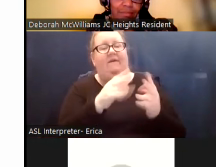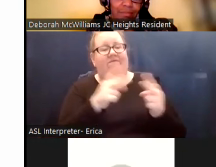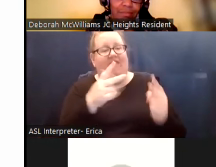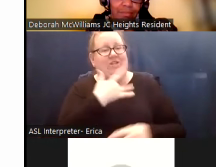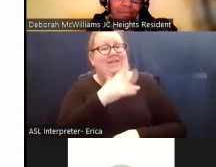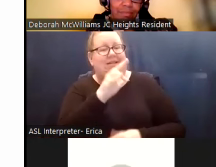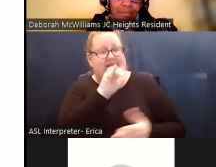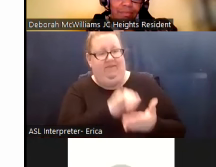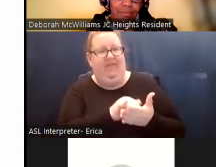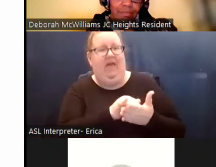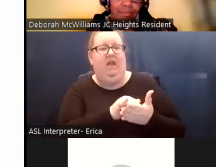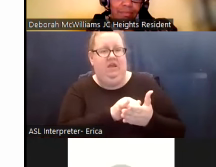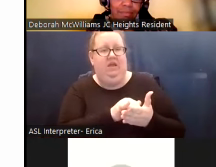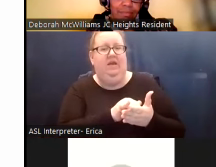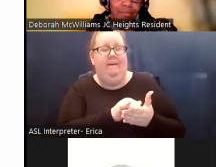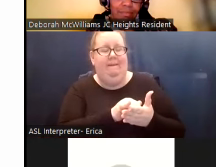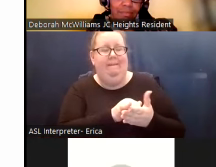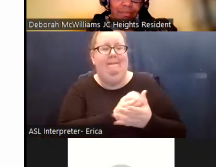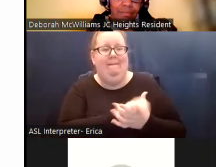that.